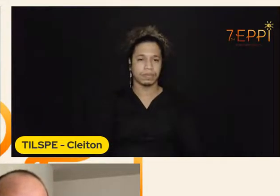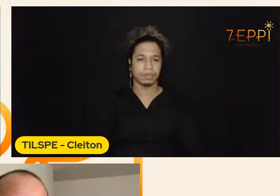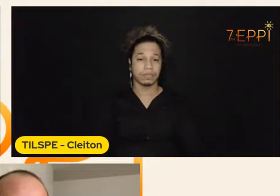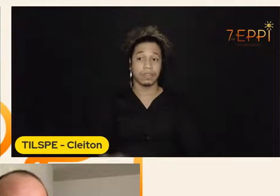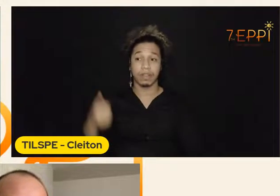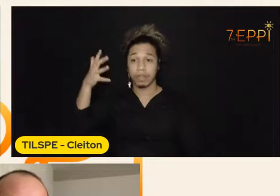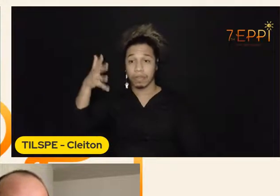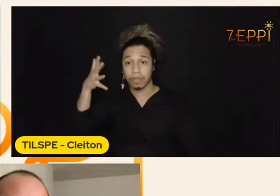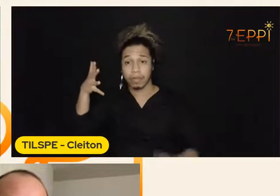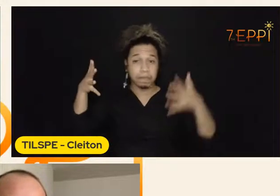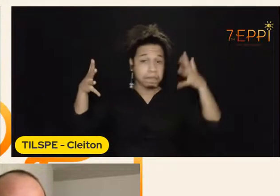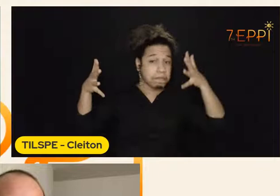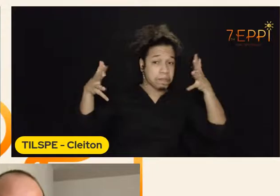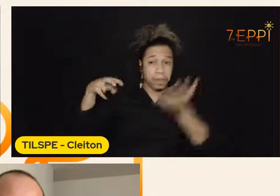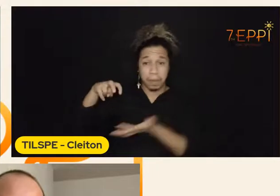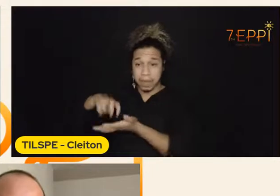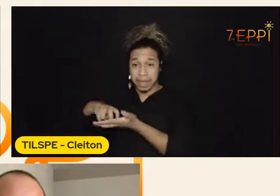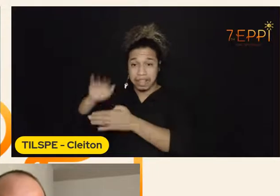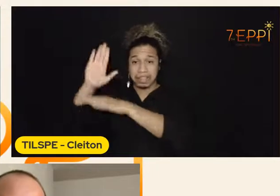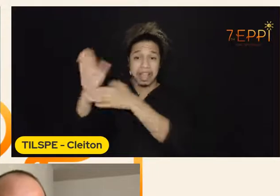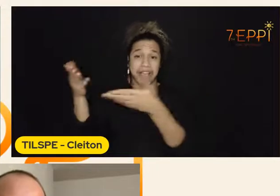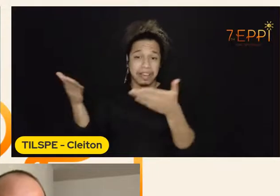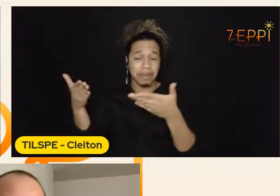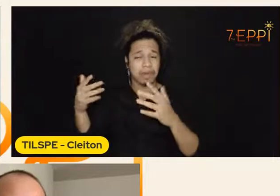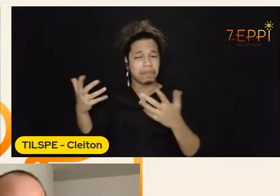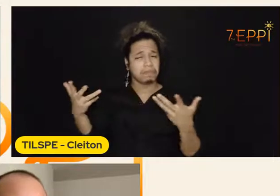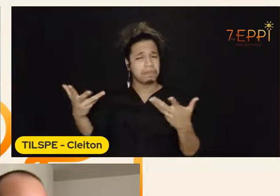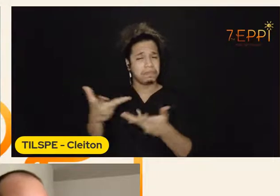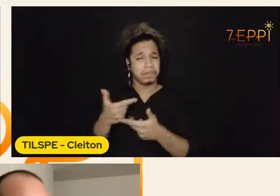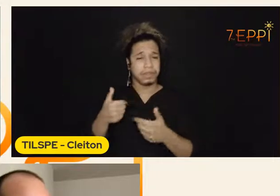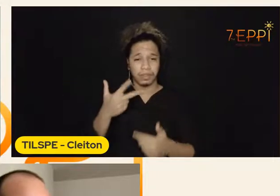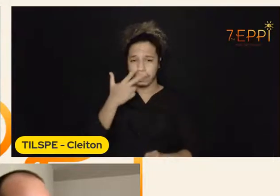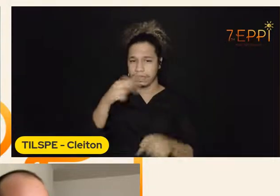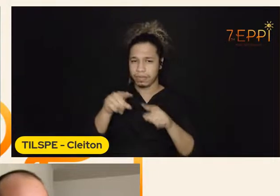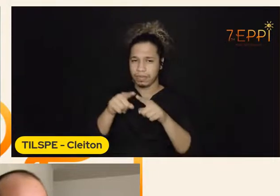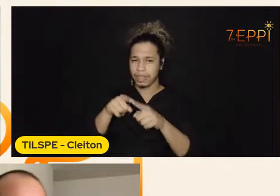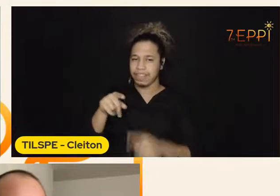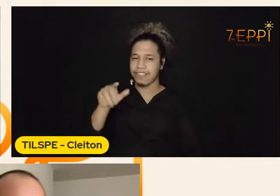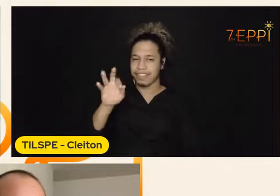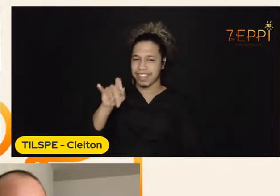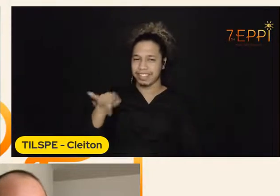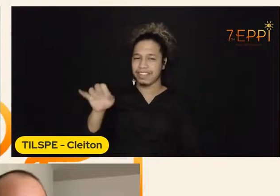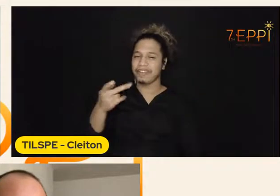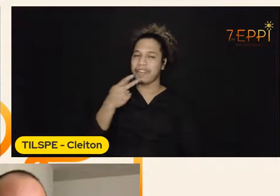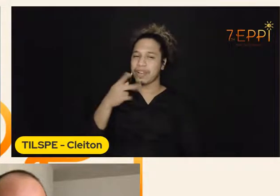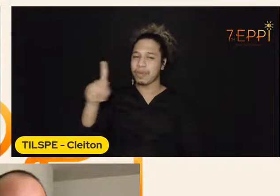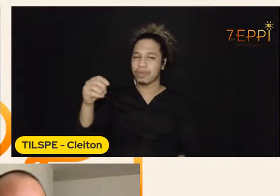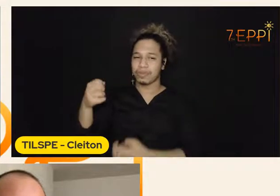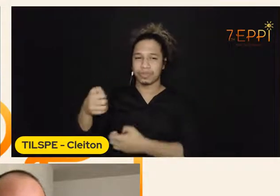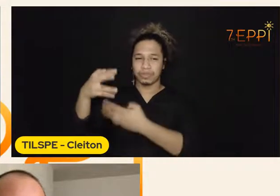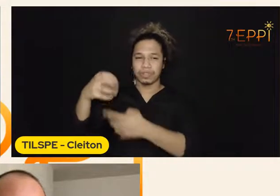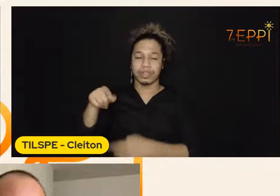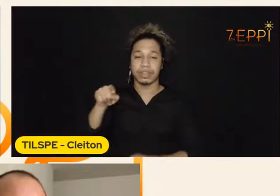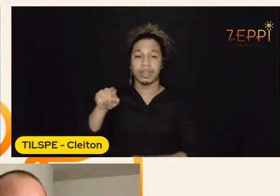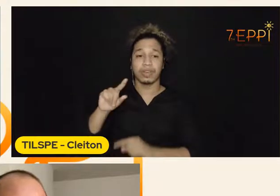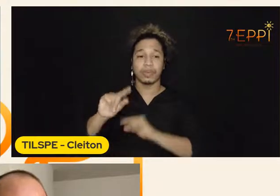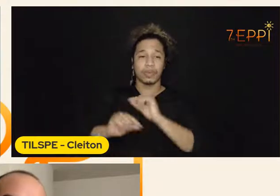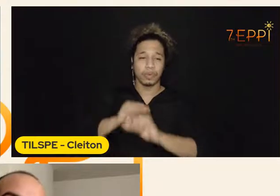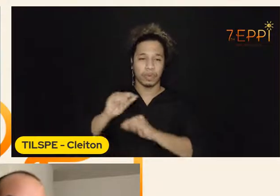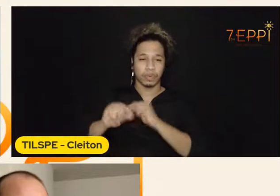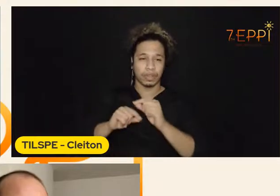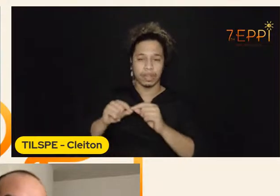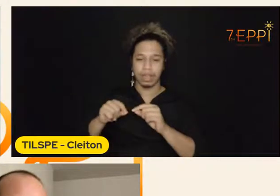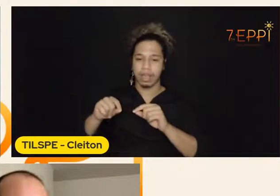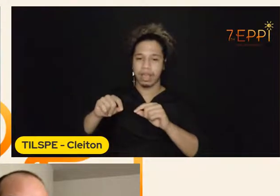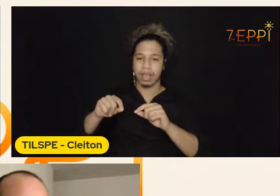had today. Yeah. And I think Franciele, she also mentioned in the chat that being in the open sea,